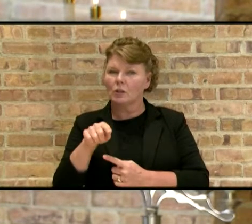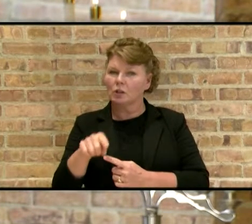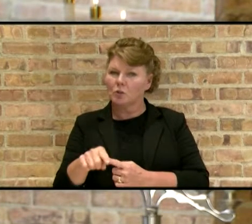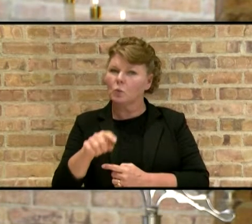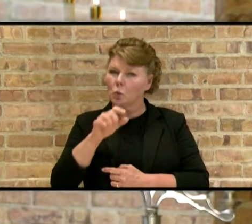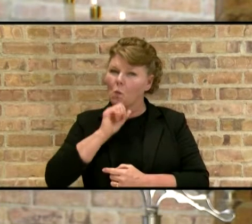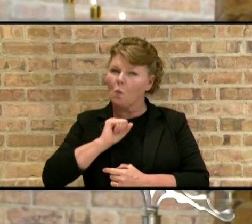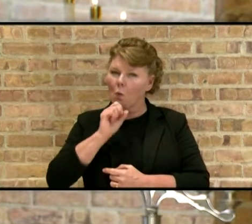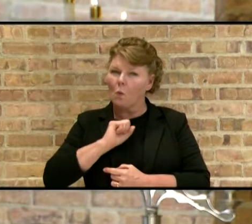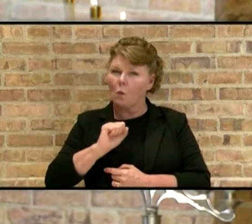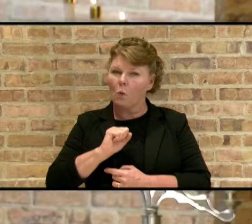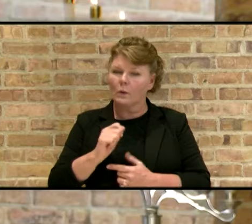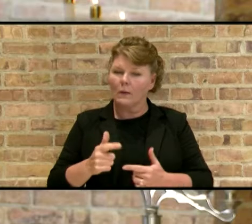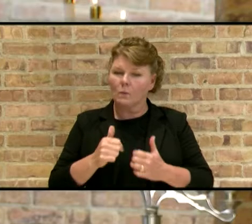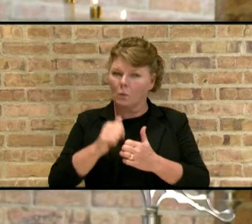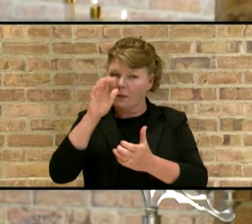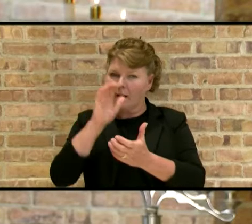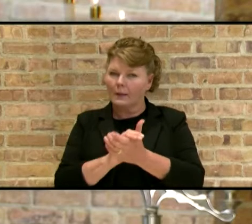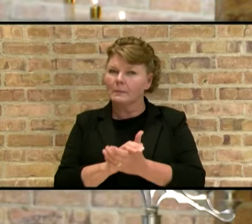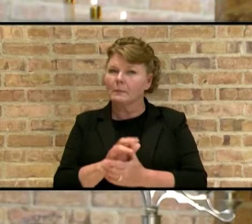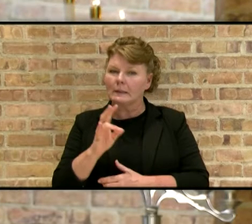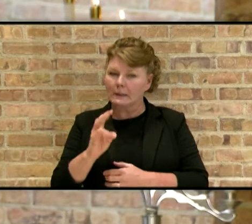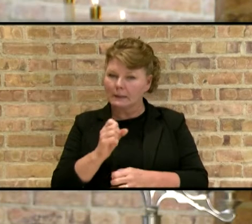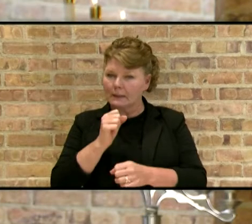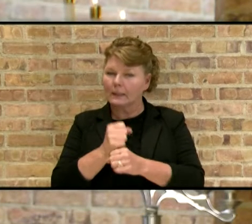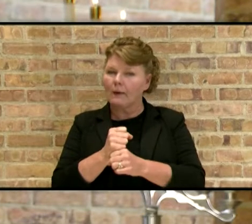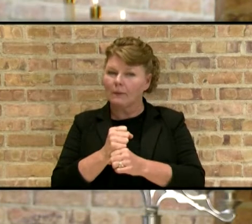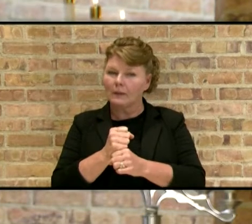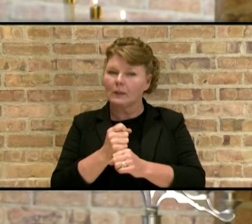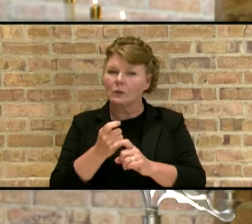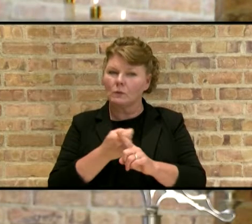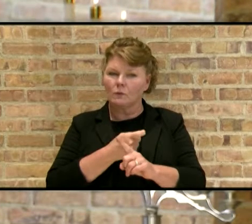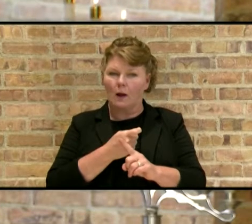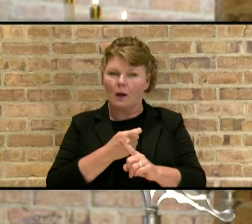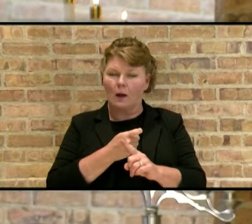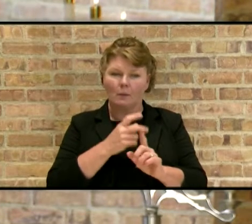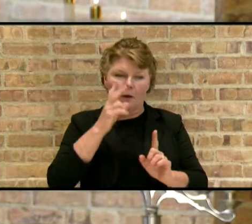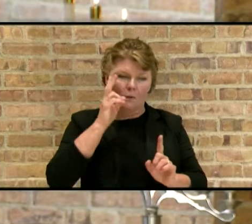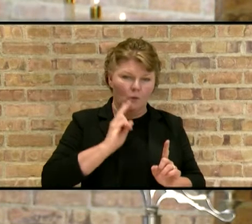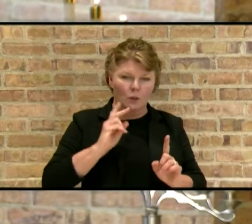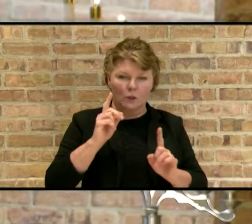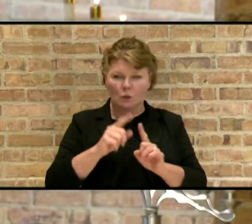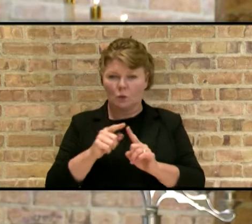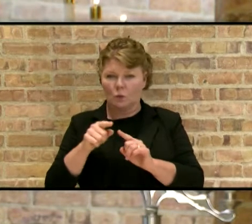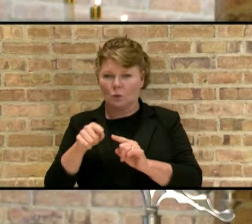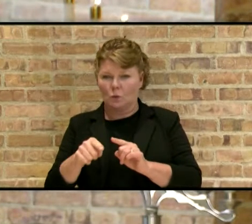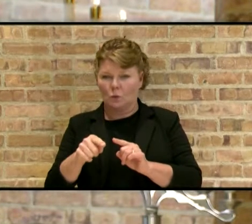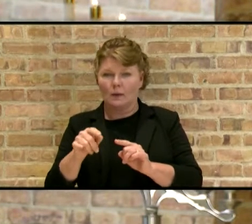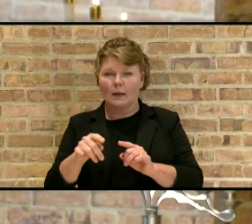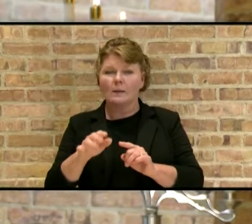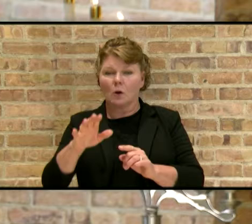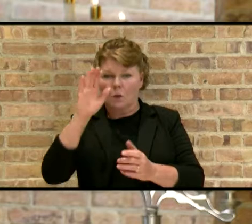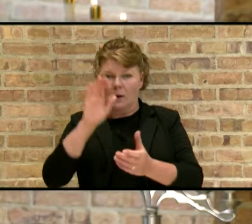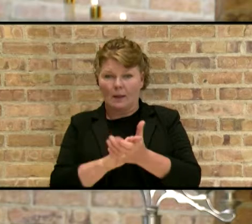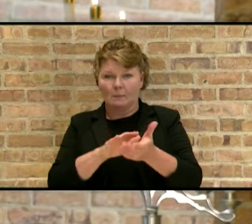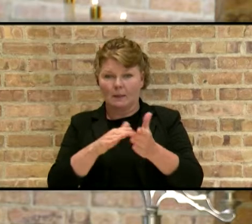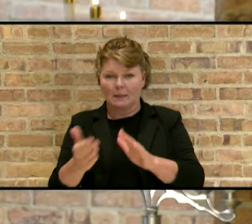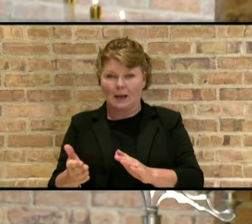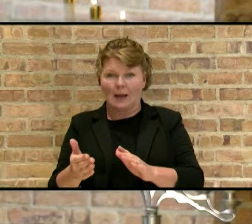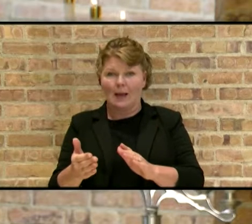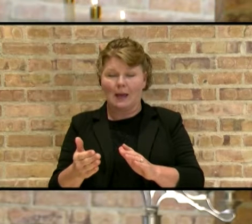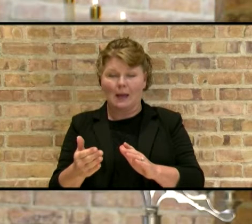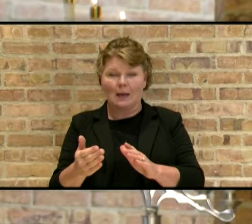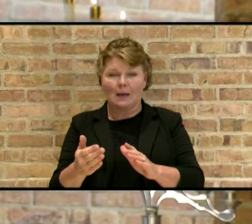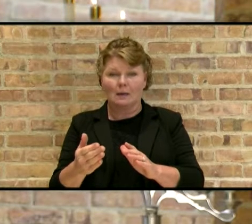in years, having lived with her husband 7 years from when she was a virgin and then as a widow until she was